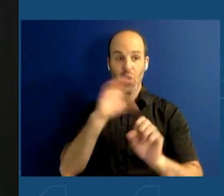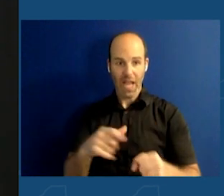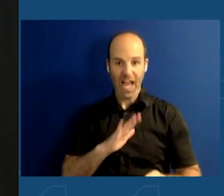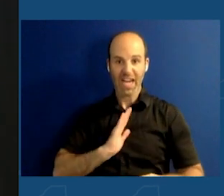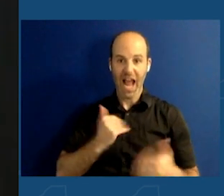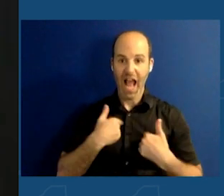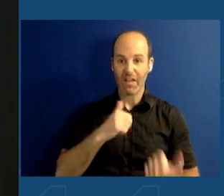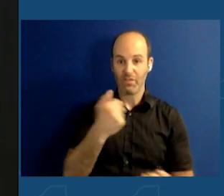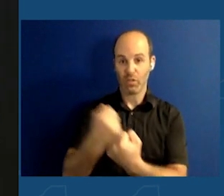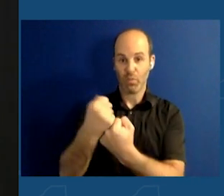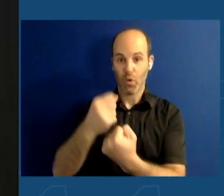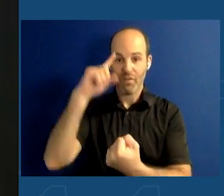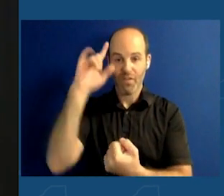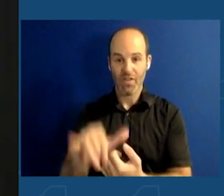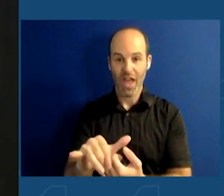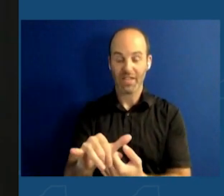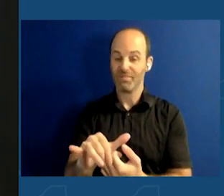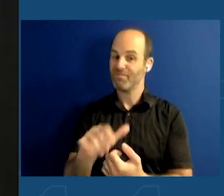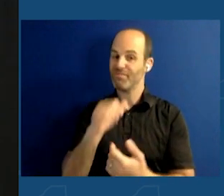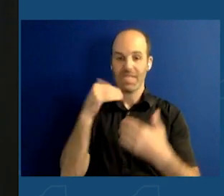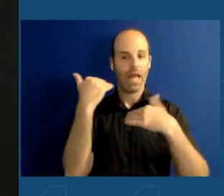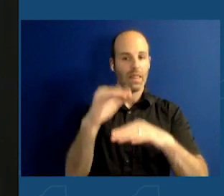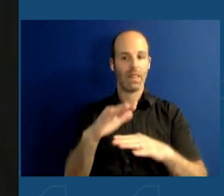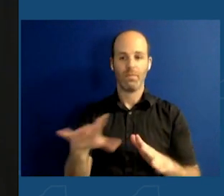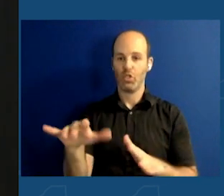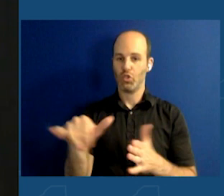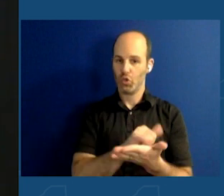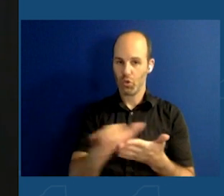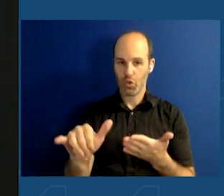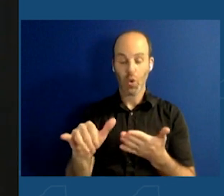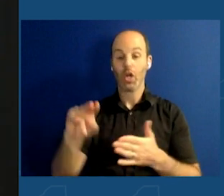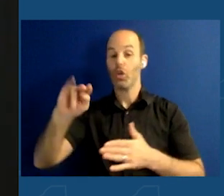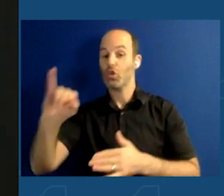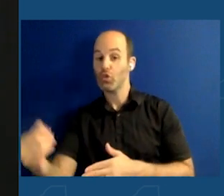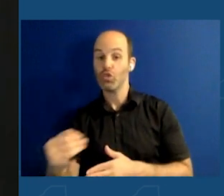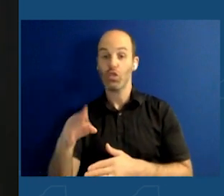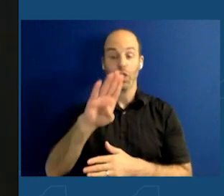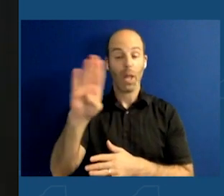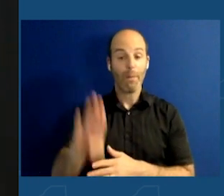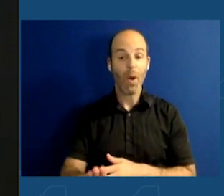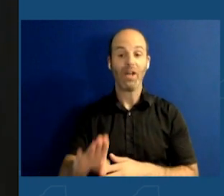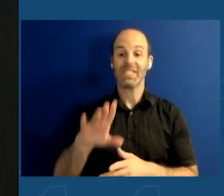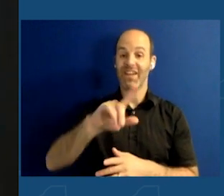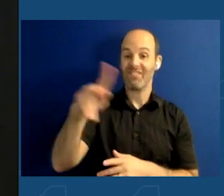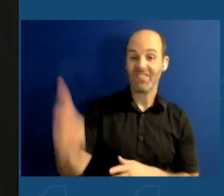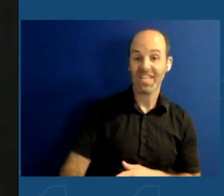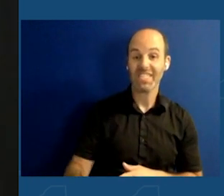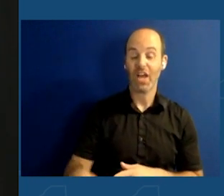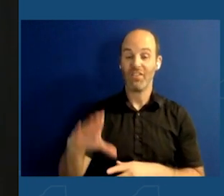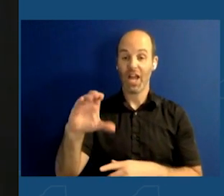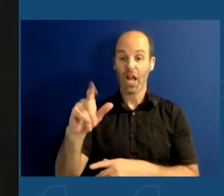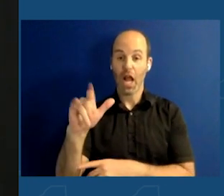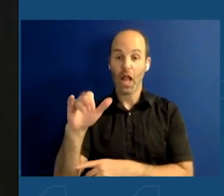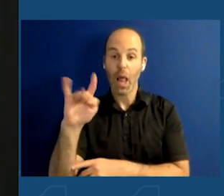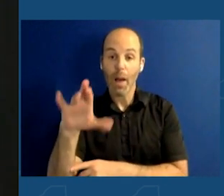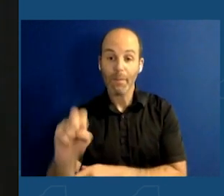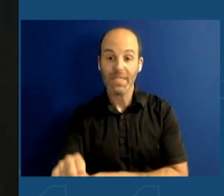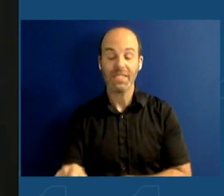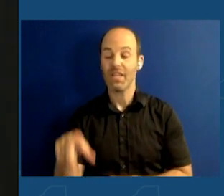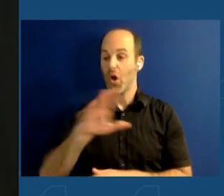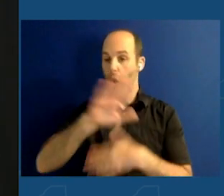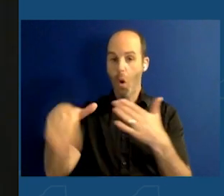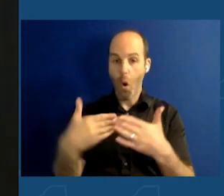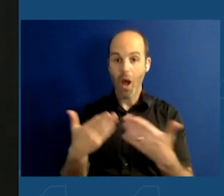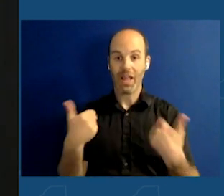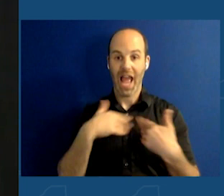governor said. Crime gun intelligence centers, New Jersey, Boston, Philadelphia, Columbus are there, out there. But